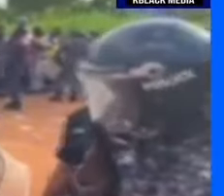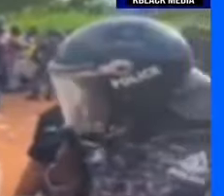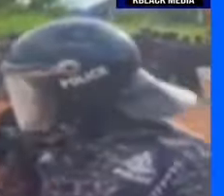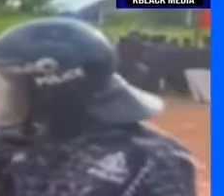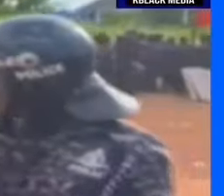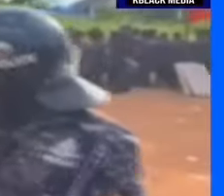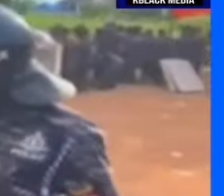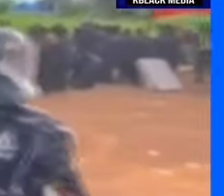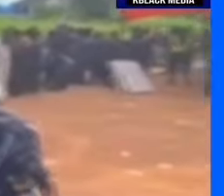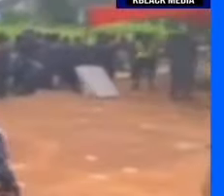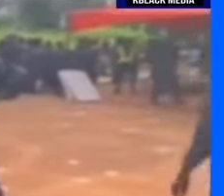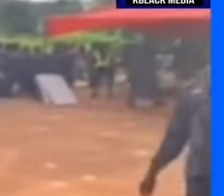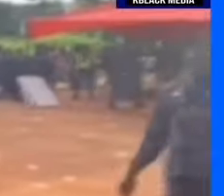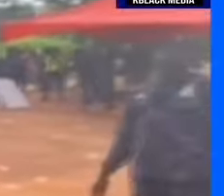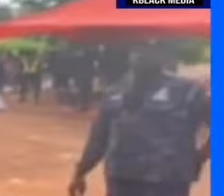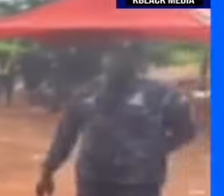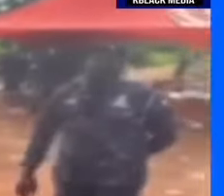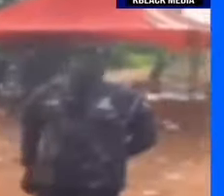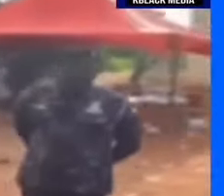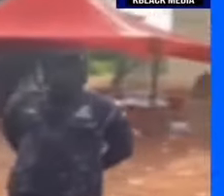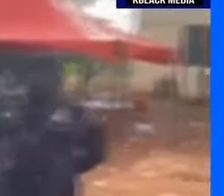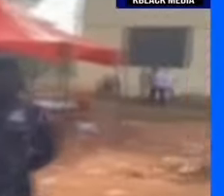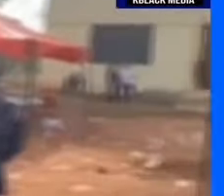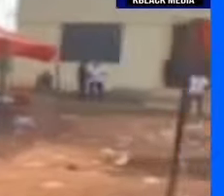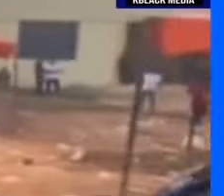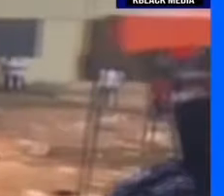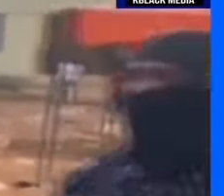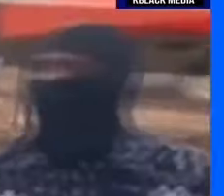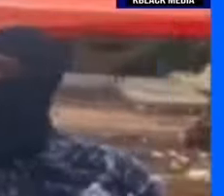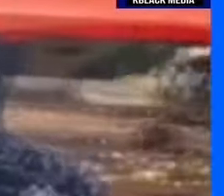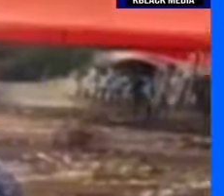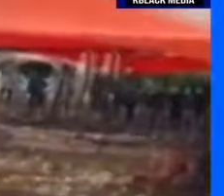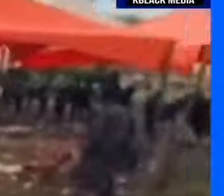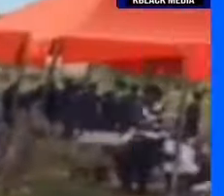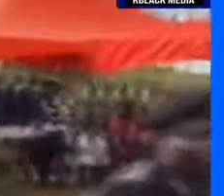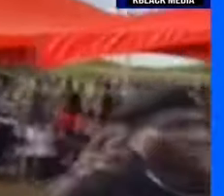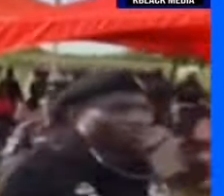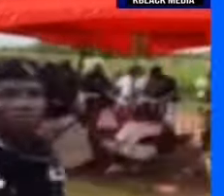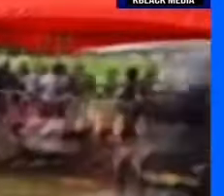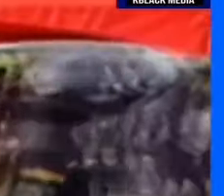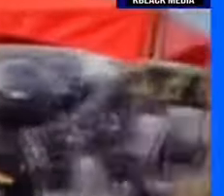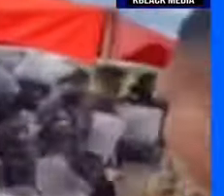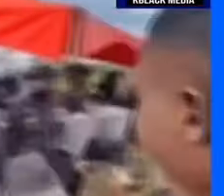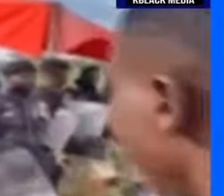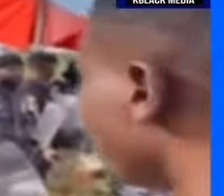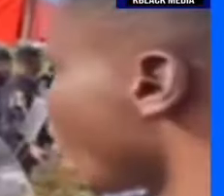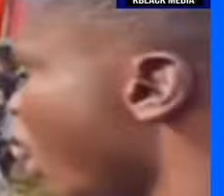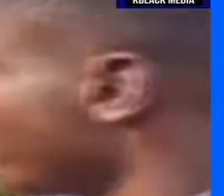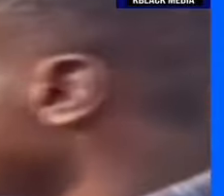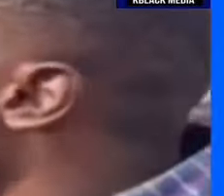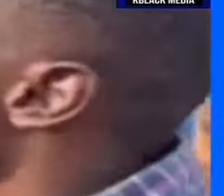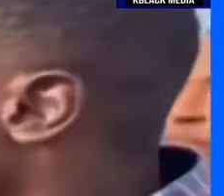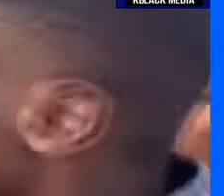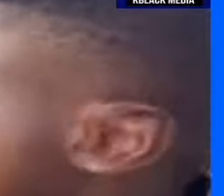Nanka wait in your take his decision. No. The second question BM yes say Parliament one JB mini a dear be soon come you